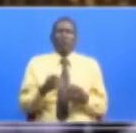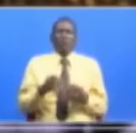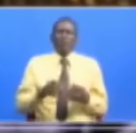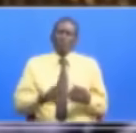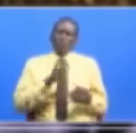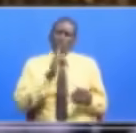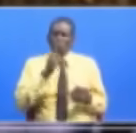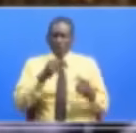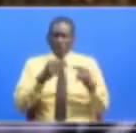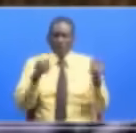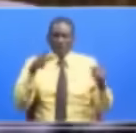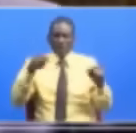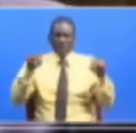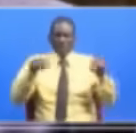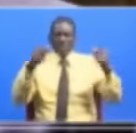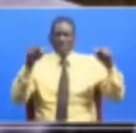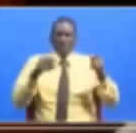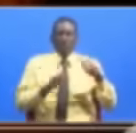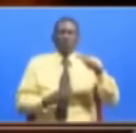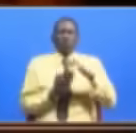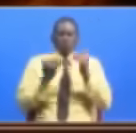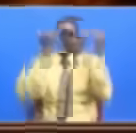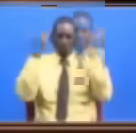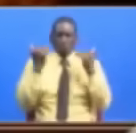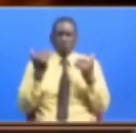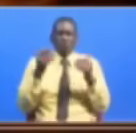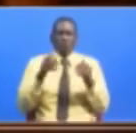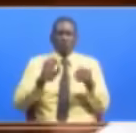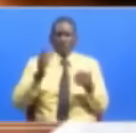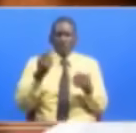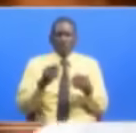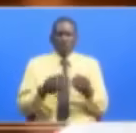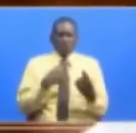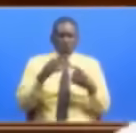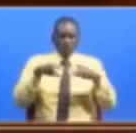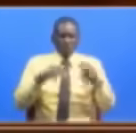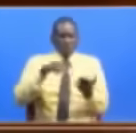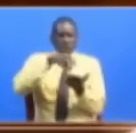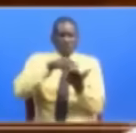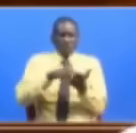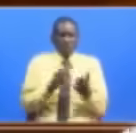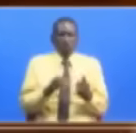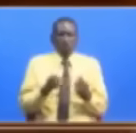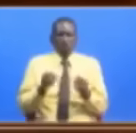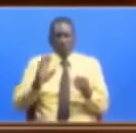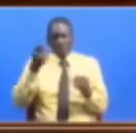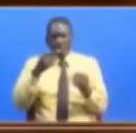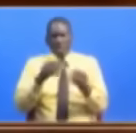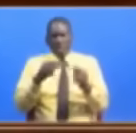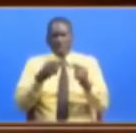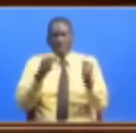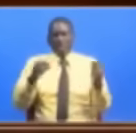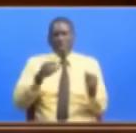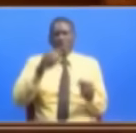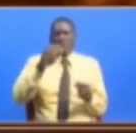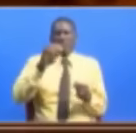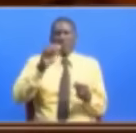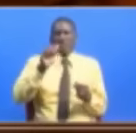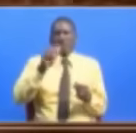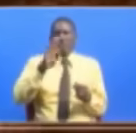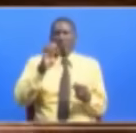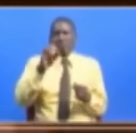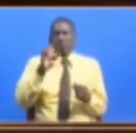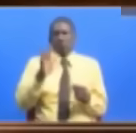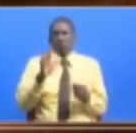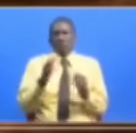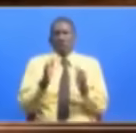caution against his attacks on the highest court of the land, making reference to the case of the Republic versus Ahmad Abdul Fadi,